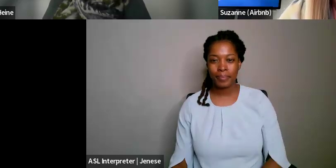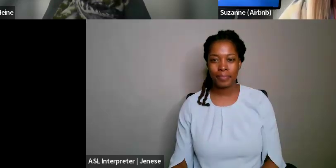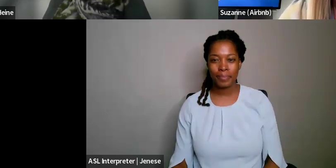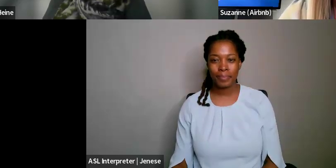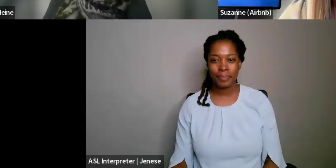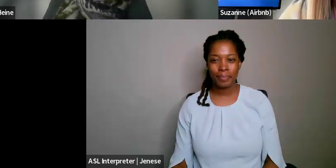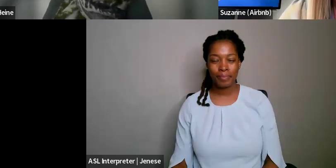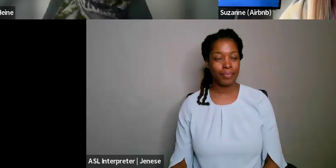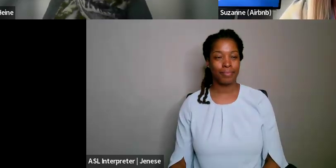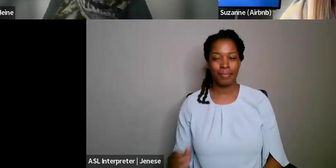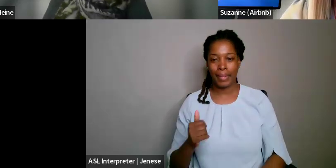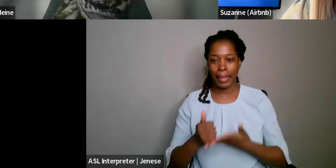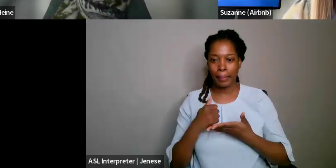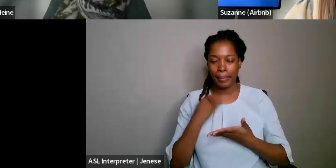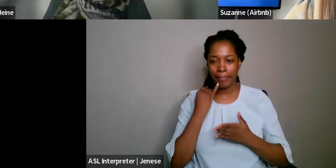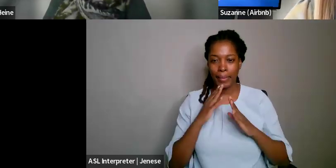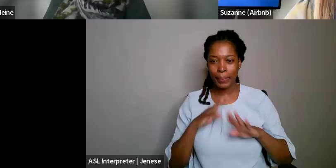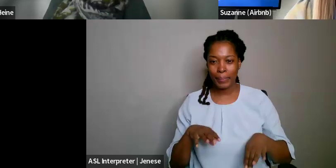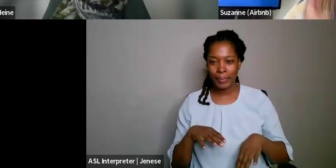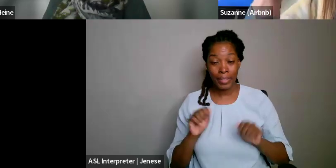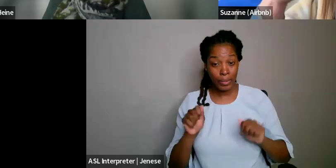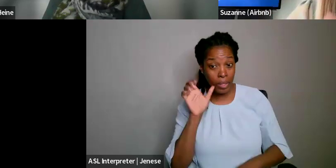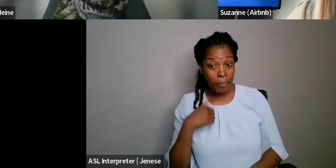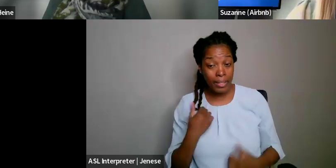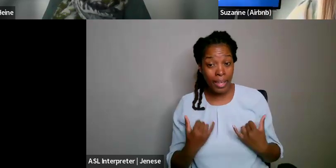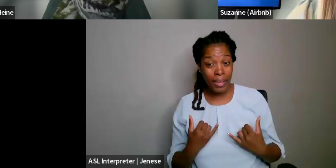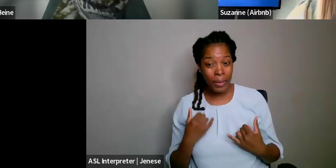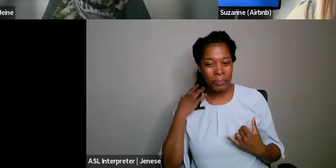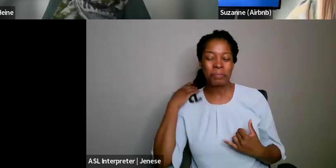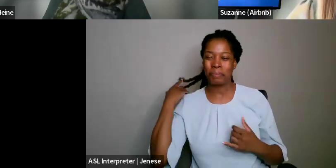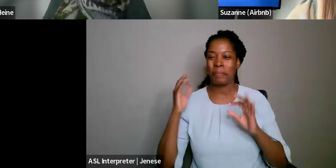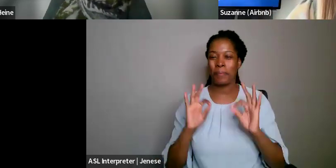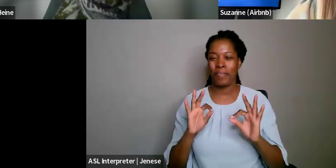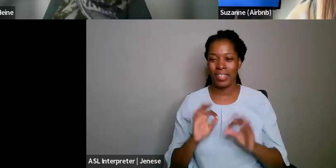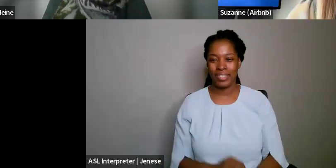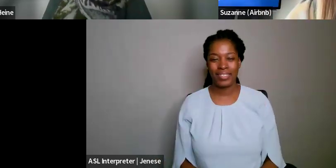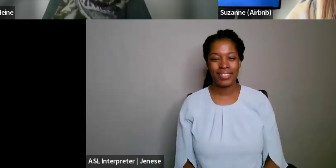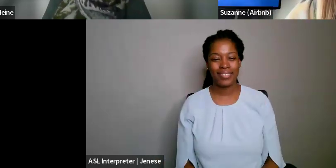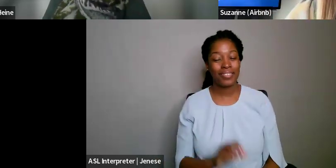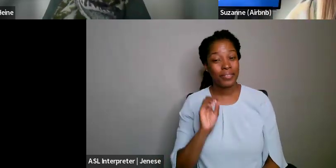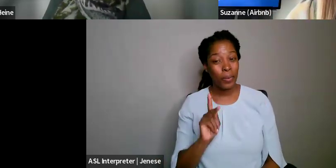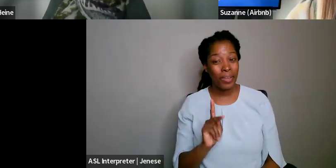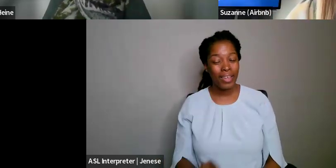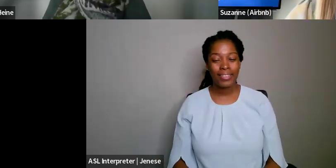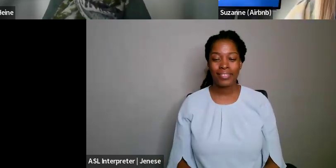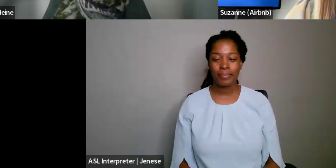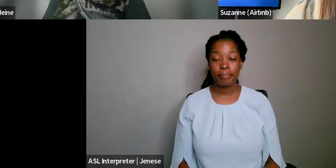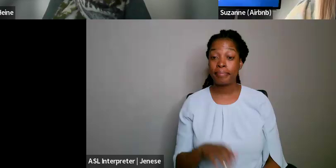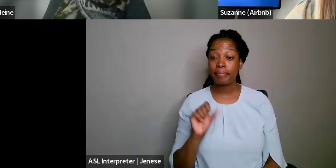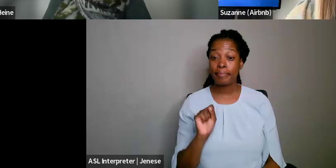Stop listening. Can you all hear me now? Perfect. Okay. Okay,